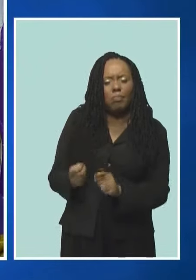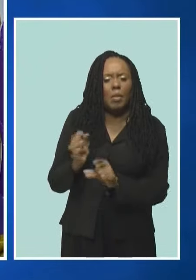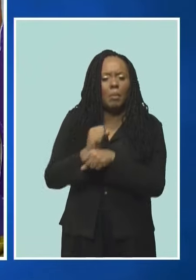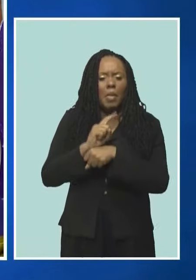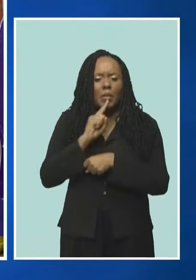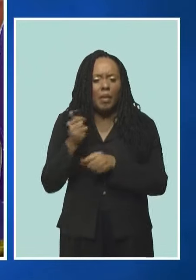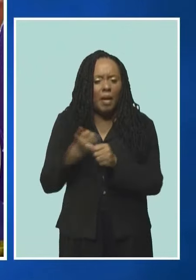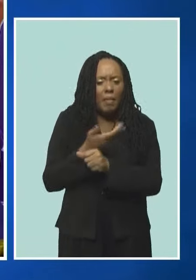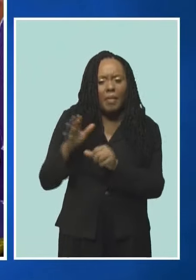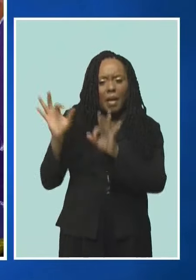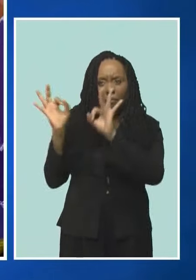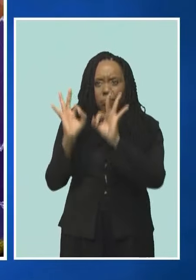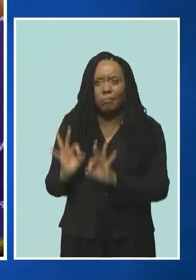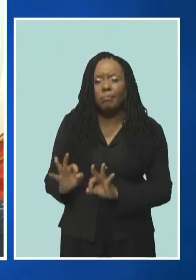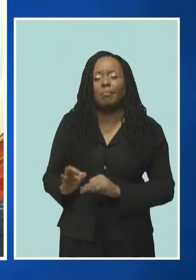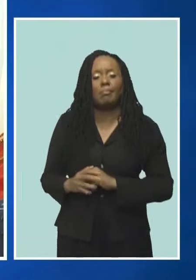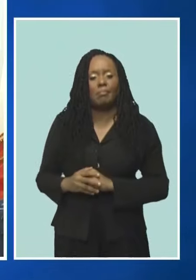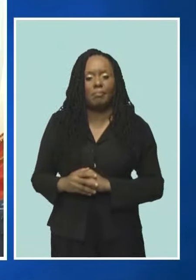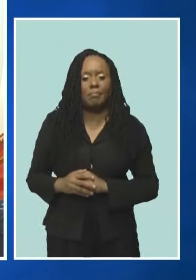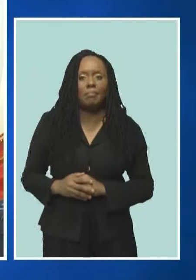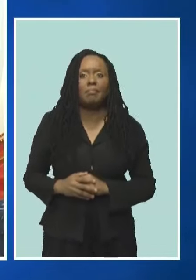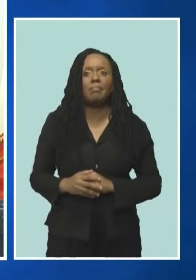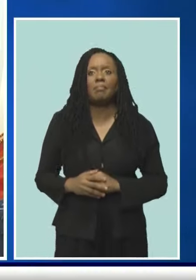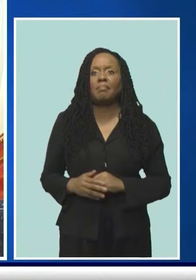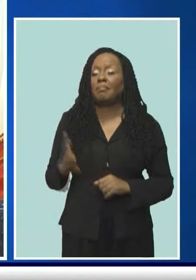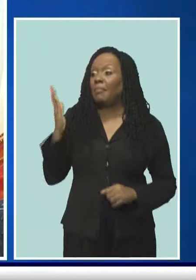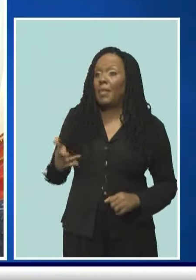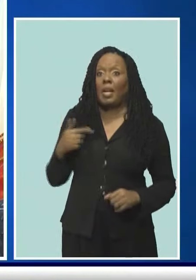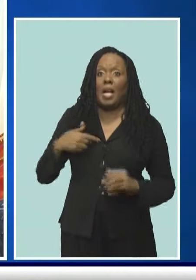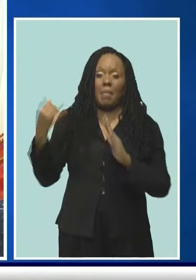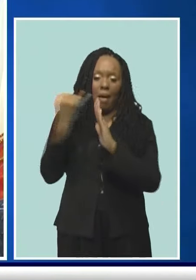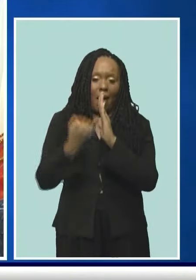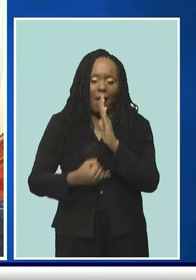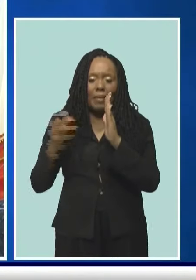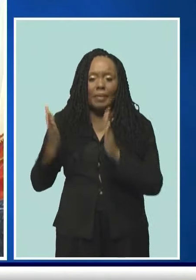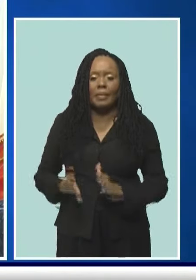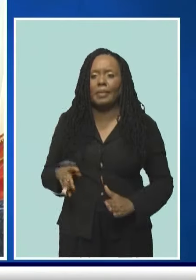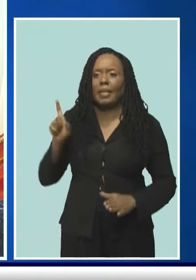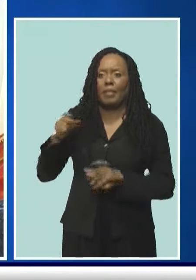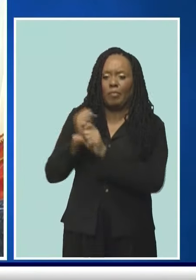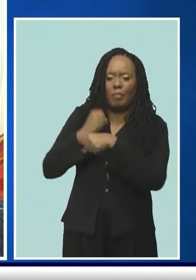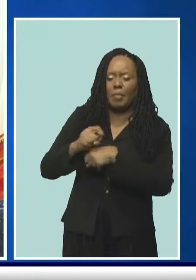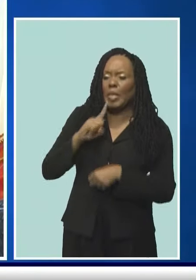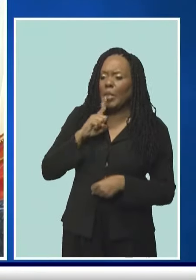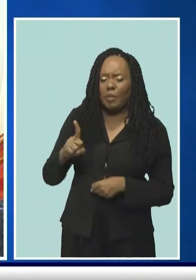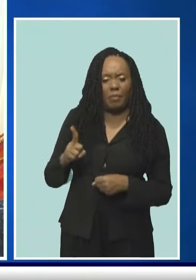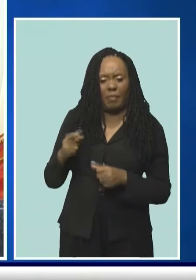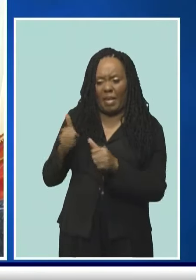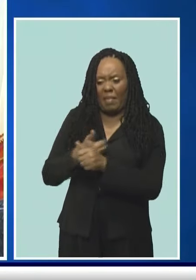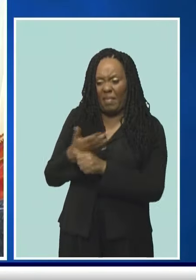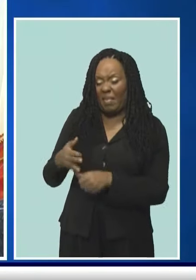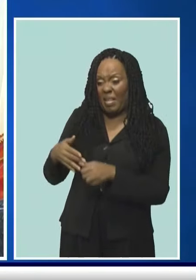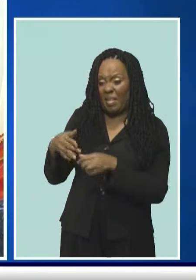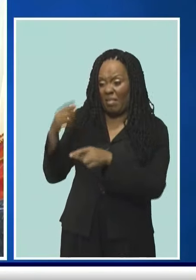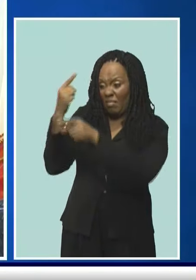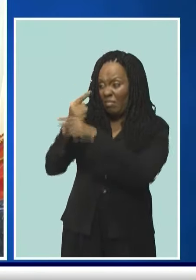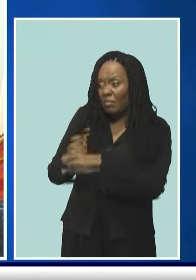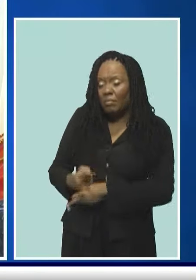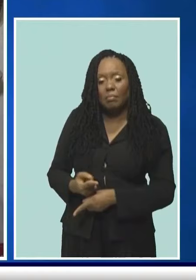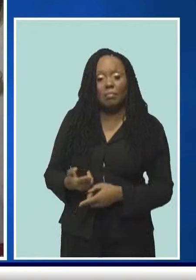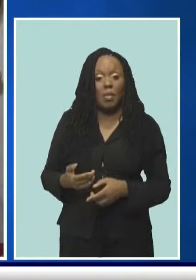place. As the artist that I am, I had to rejig a couple of things just to make sure that I get what I want. I have to work a little